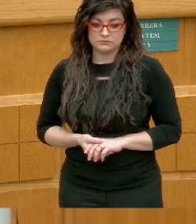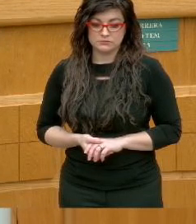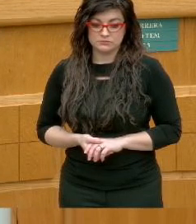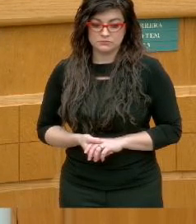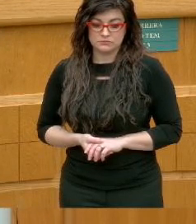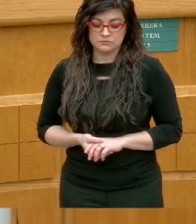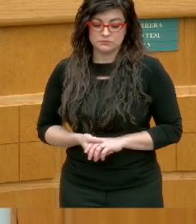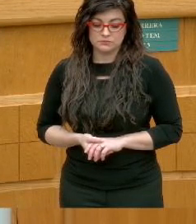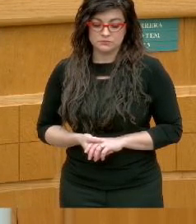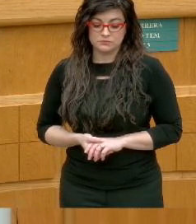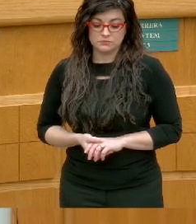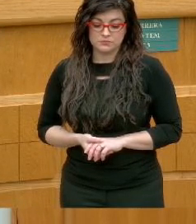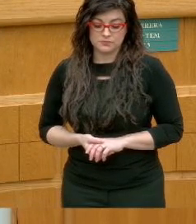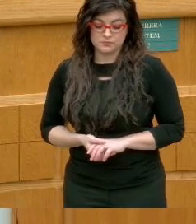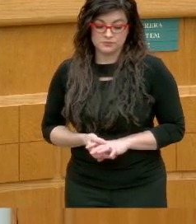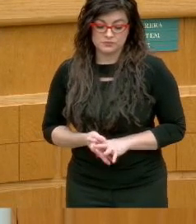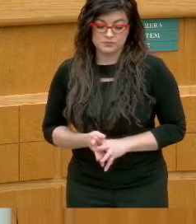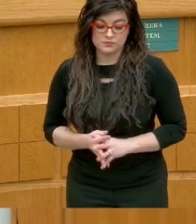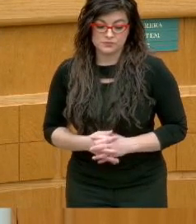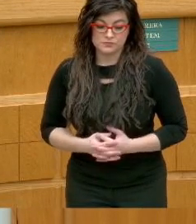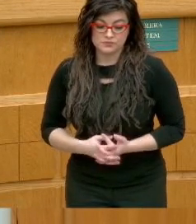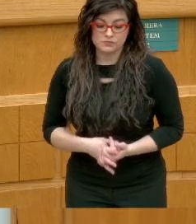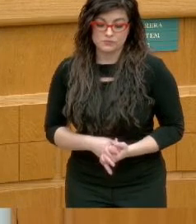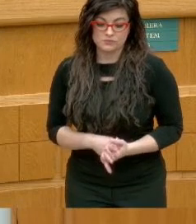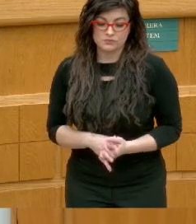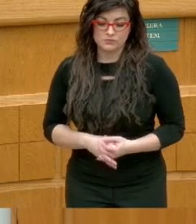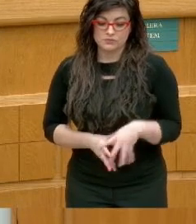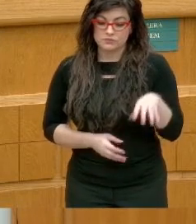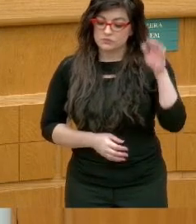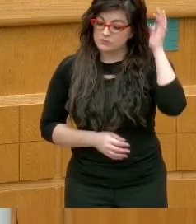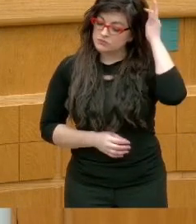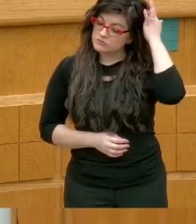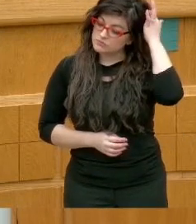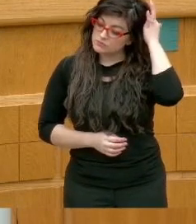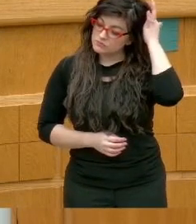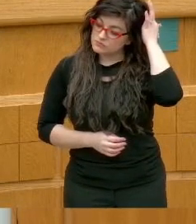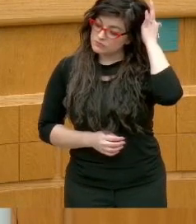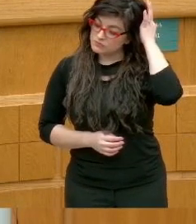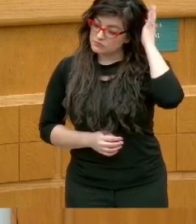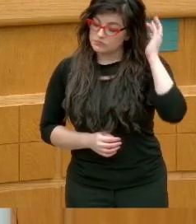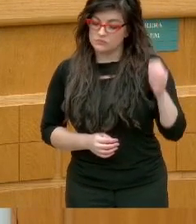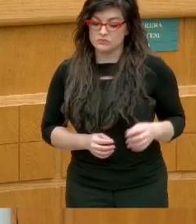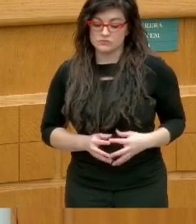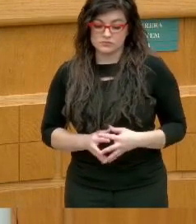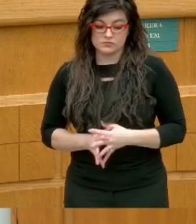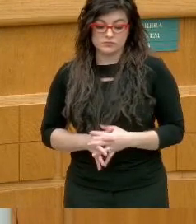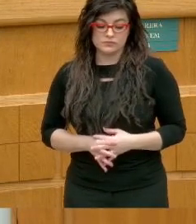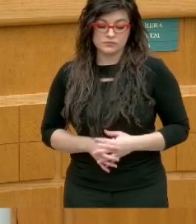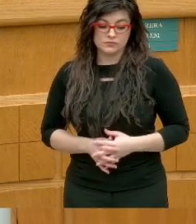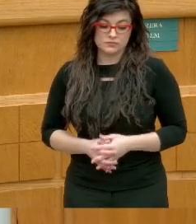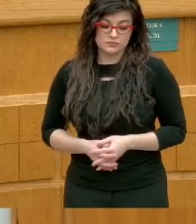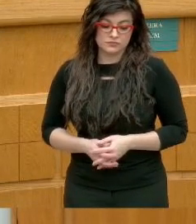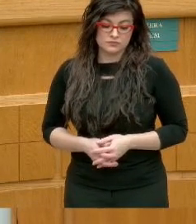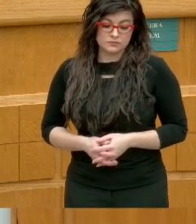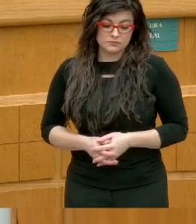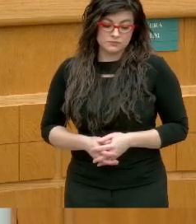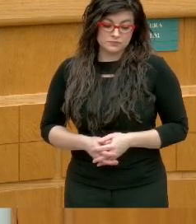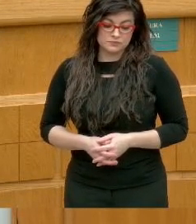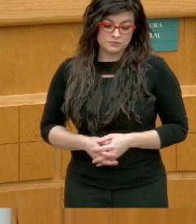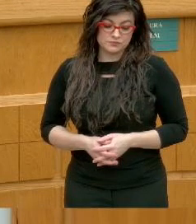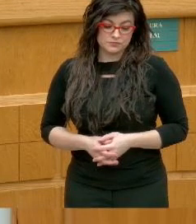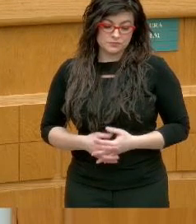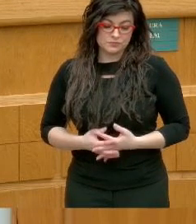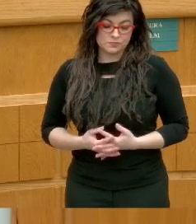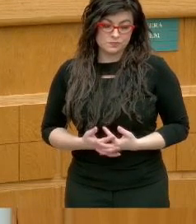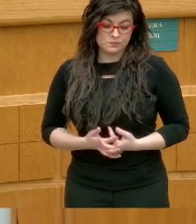1-888-215-2373. Sobre la Acta Cares, la ciudad recibió $1.6 millones que podrán ser utilizados por los